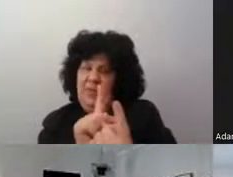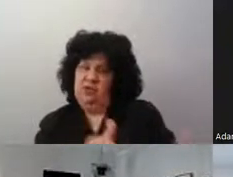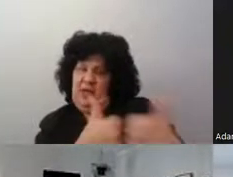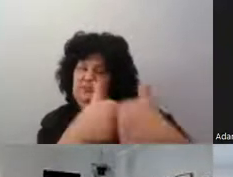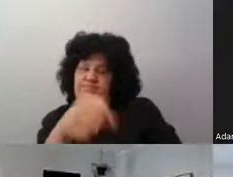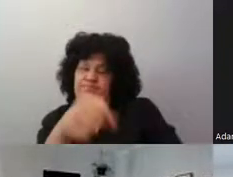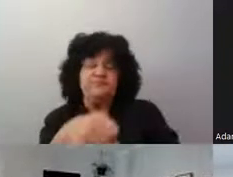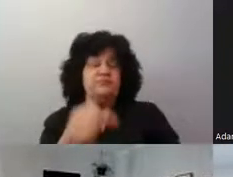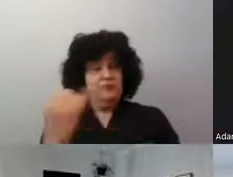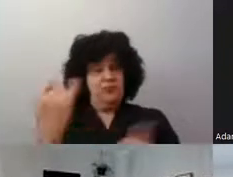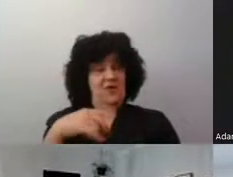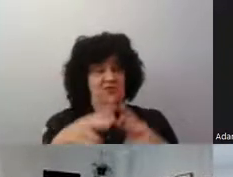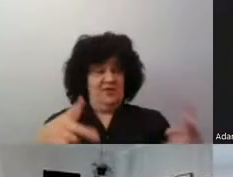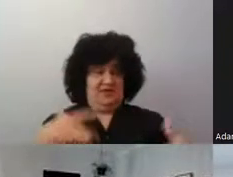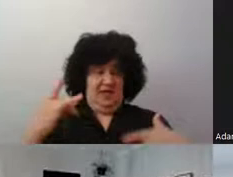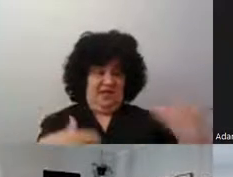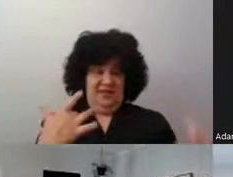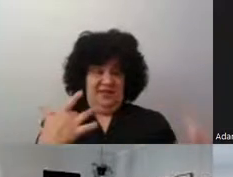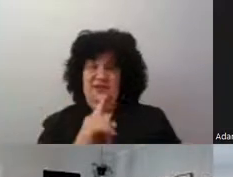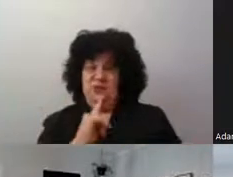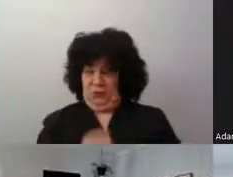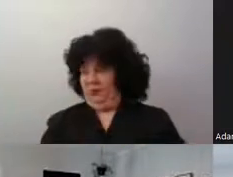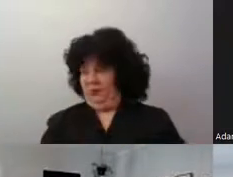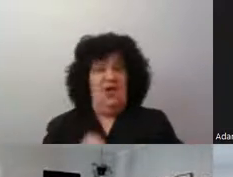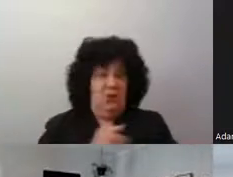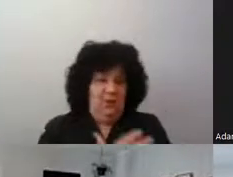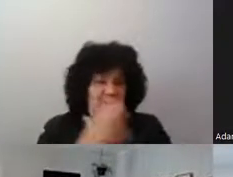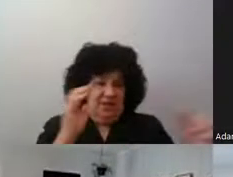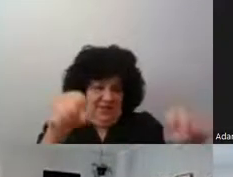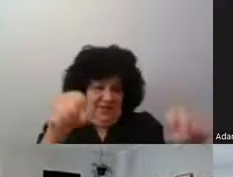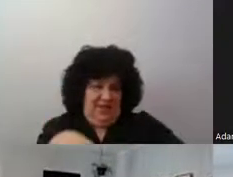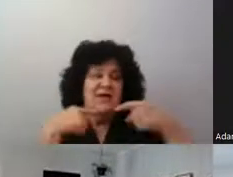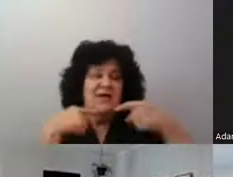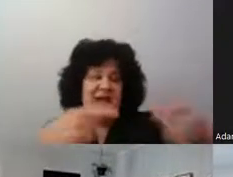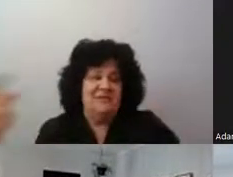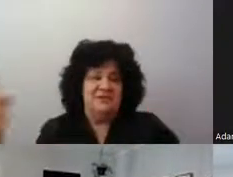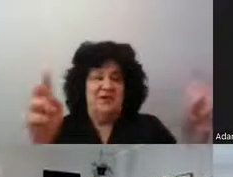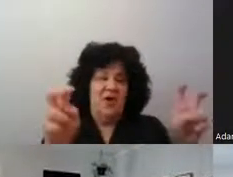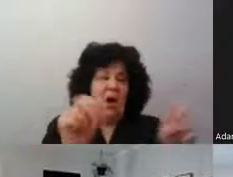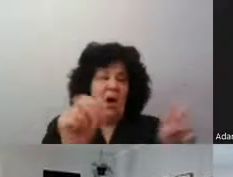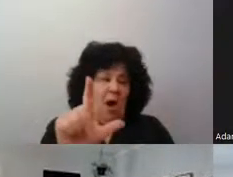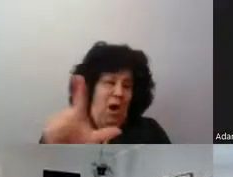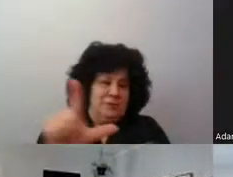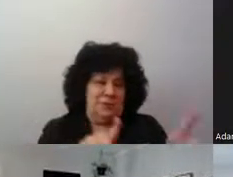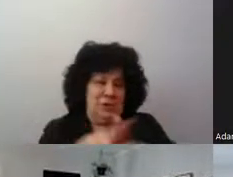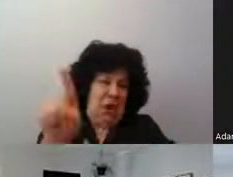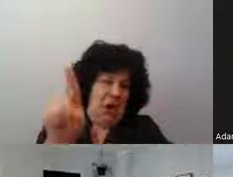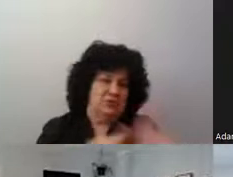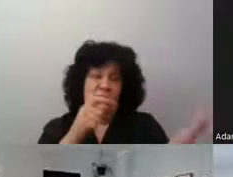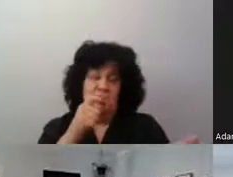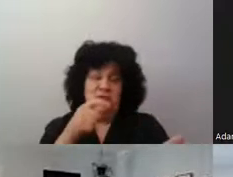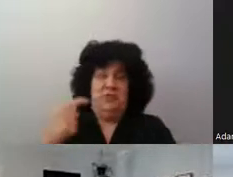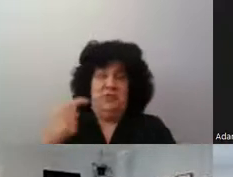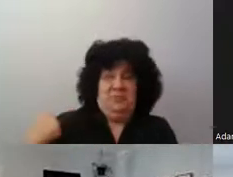I'm extremely excited that we are going to be able to announce the all-stars who have been nominated to lead our